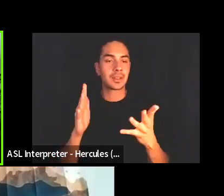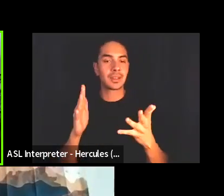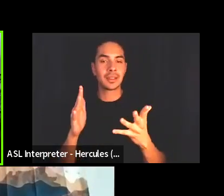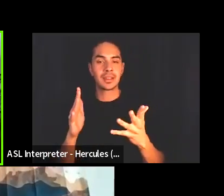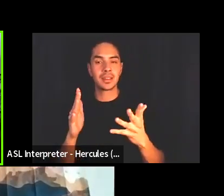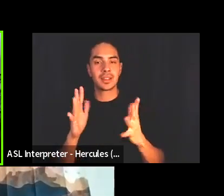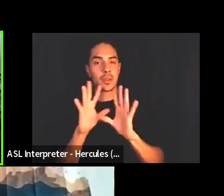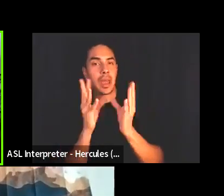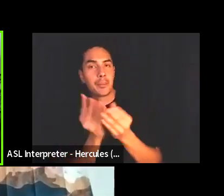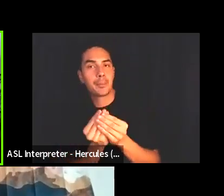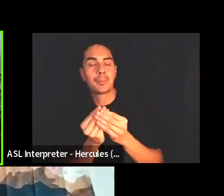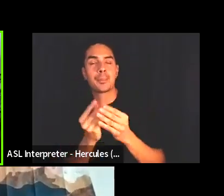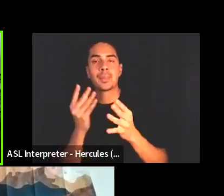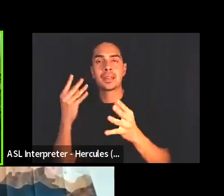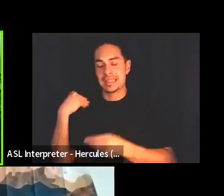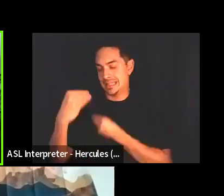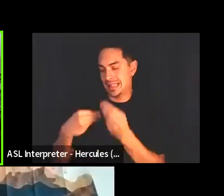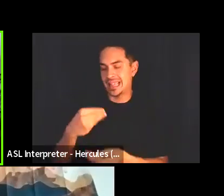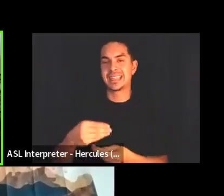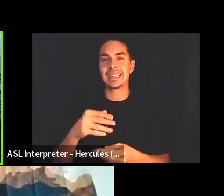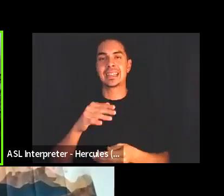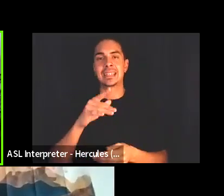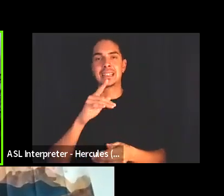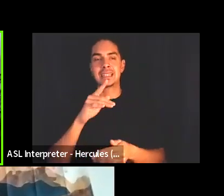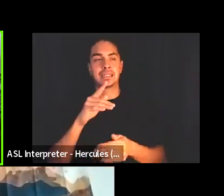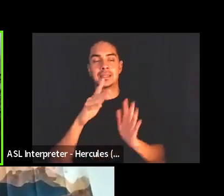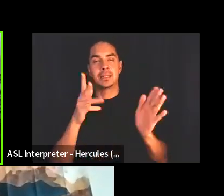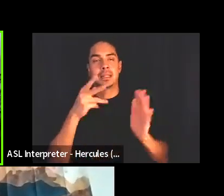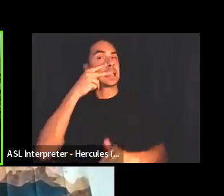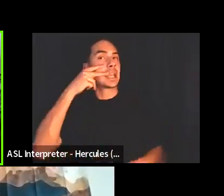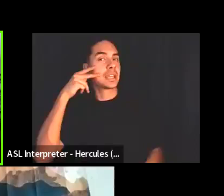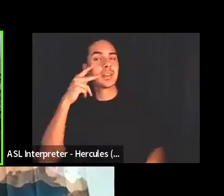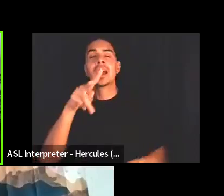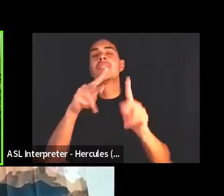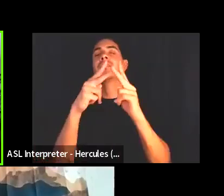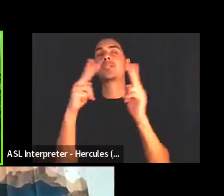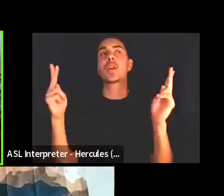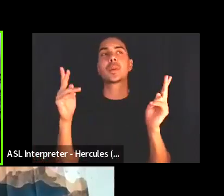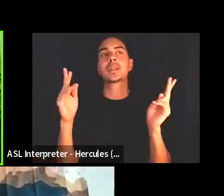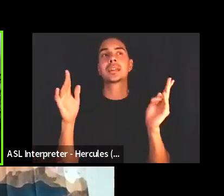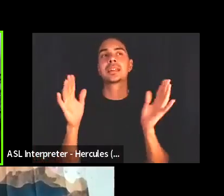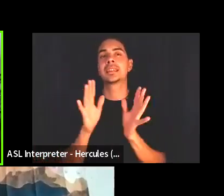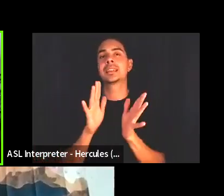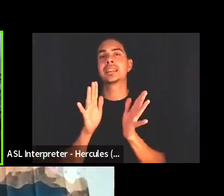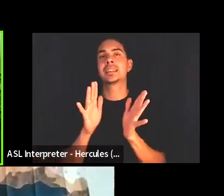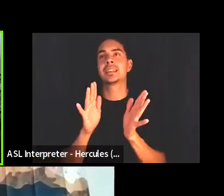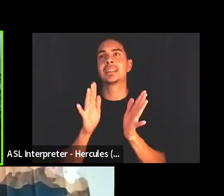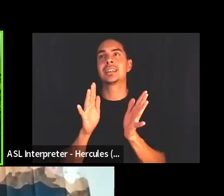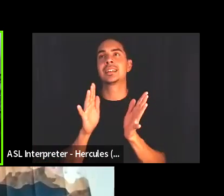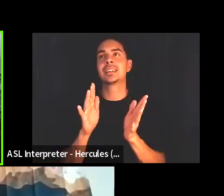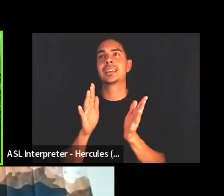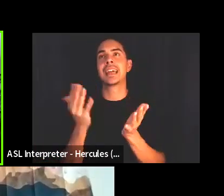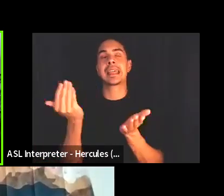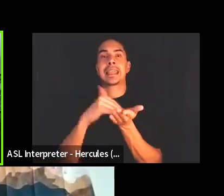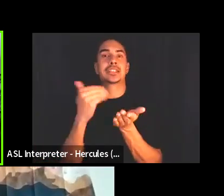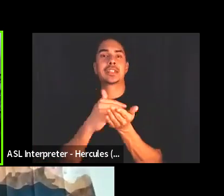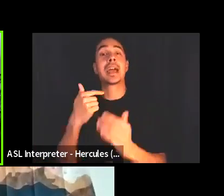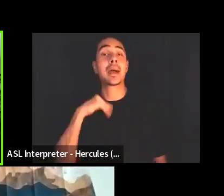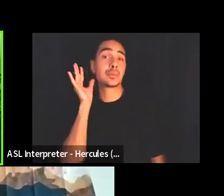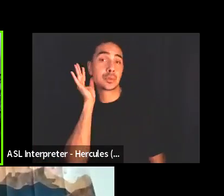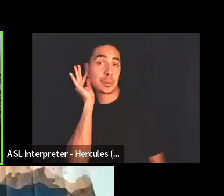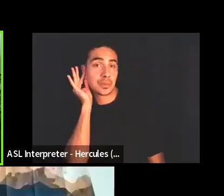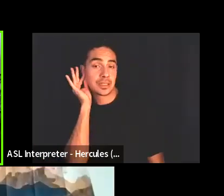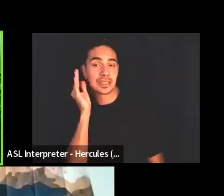you know, I know it's super cliche, but walking in two worlds. I'm Gypsy and